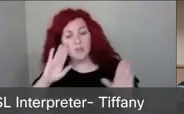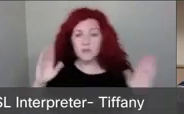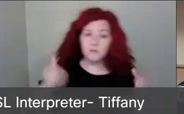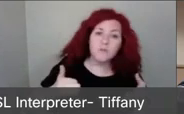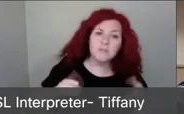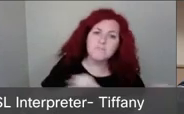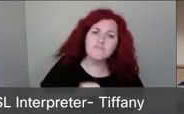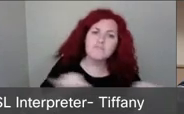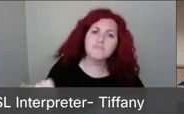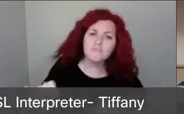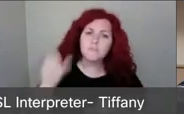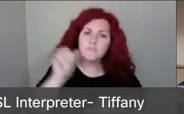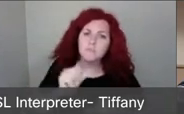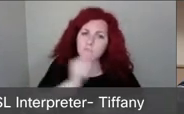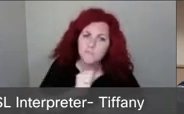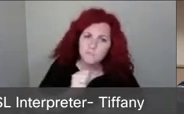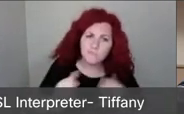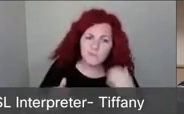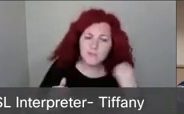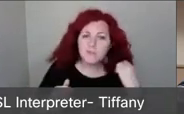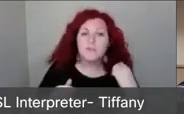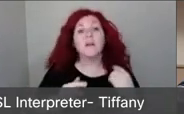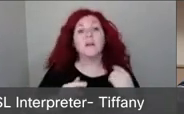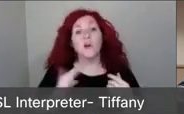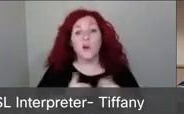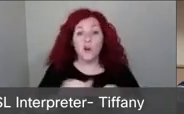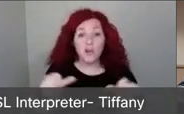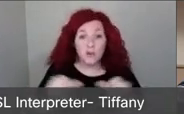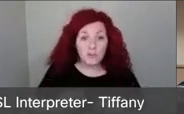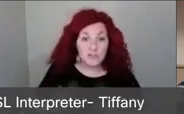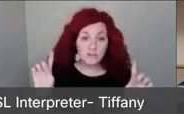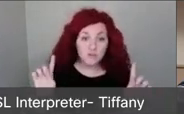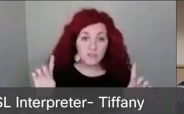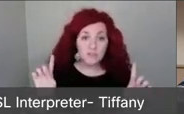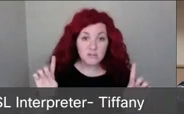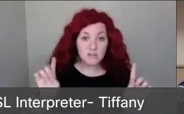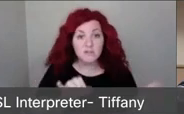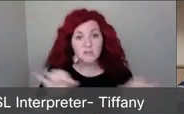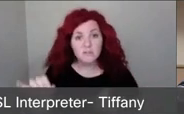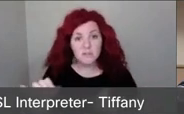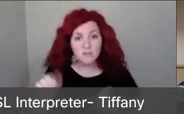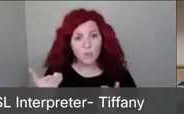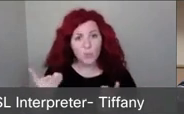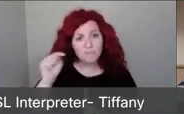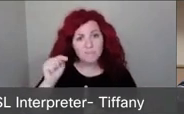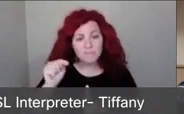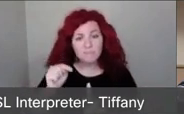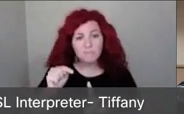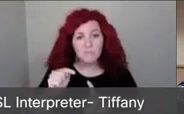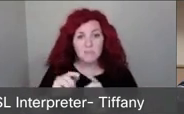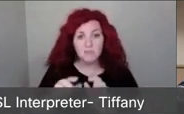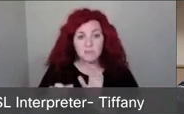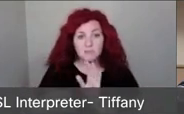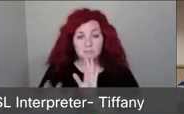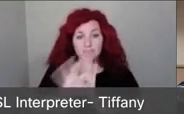where we are the same in Arizona and for what our area's differences and similarities are. A candidate should have to